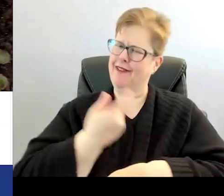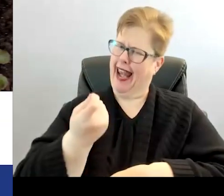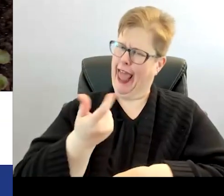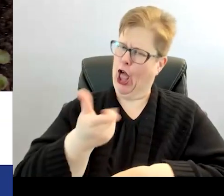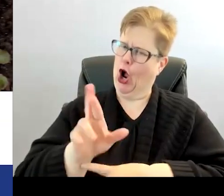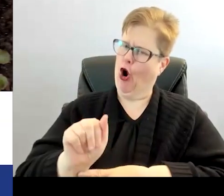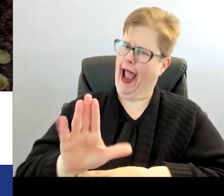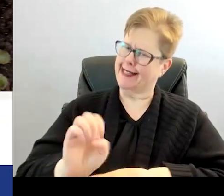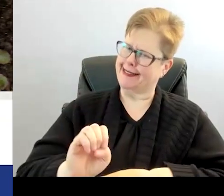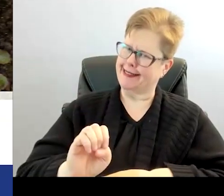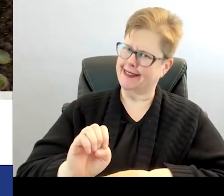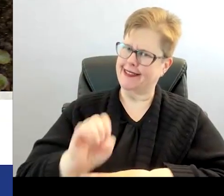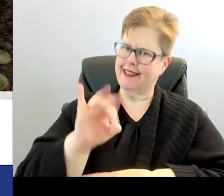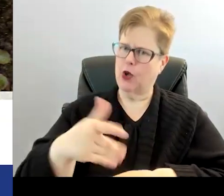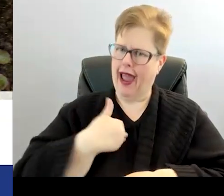bit of a challenge.